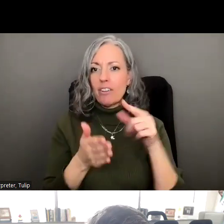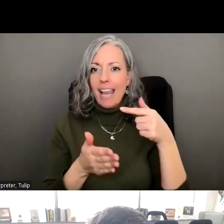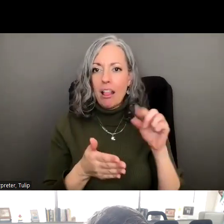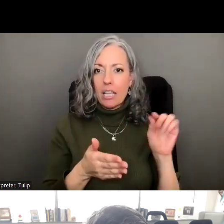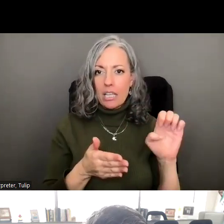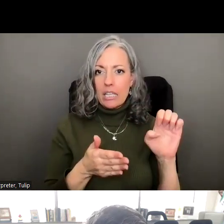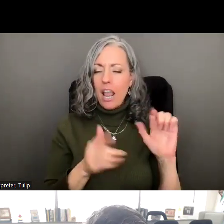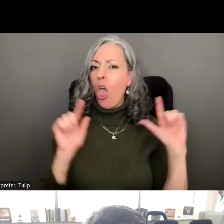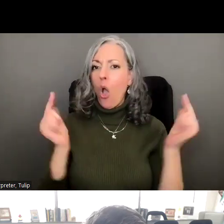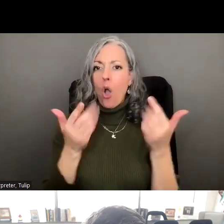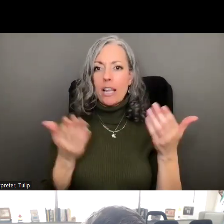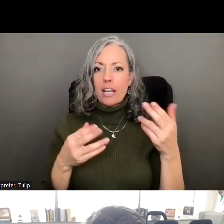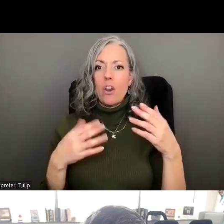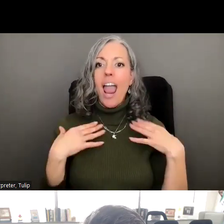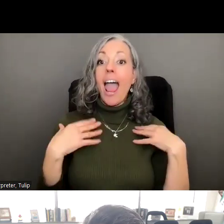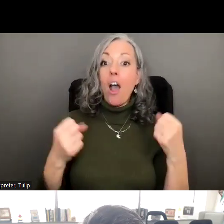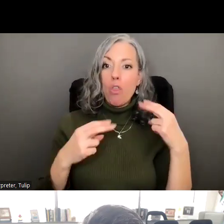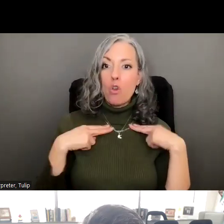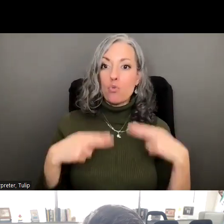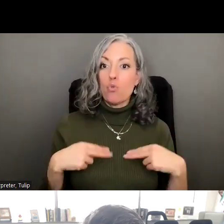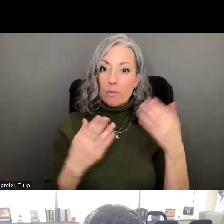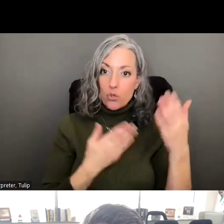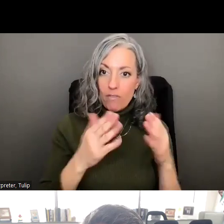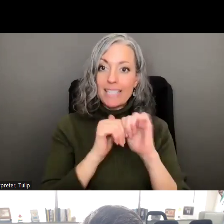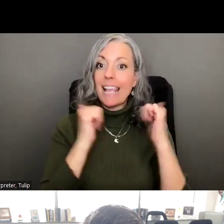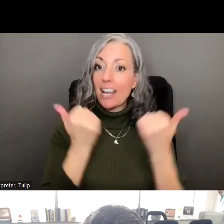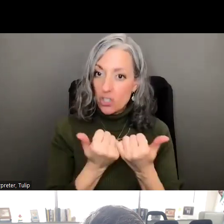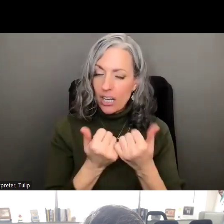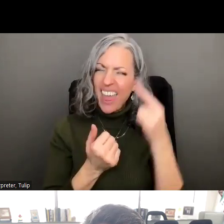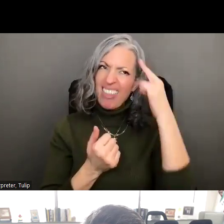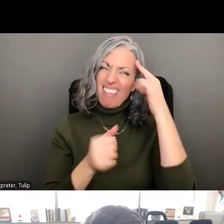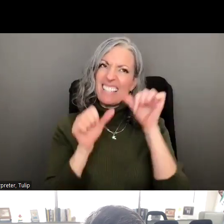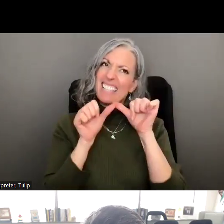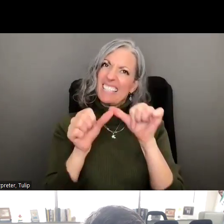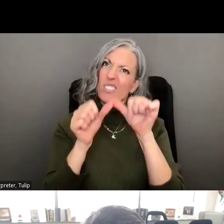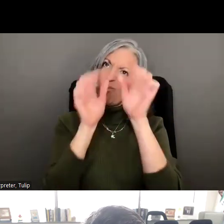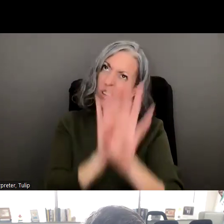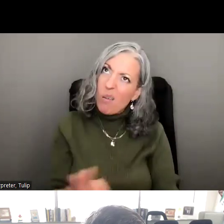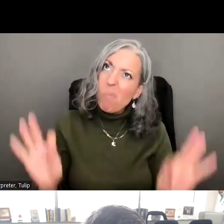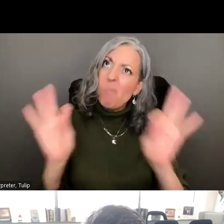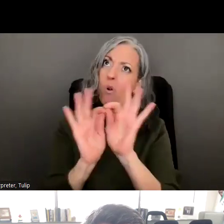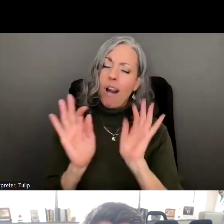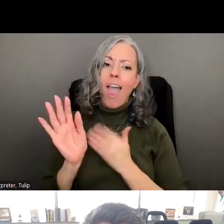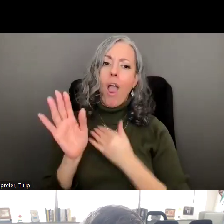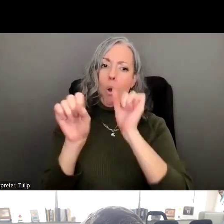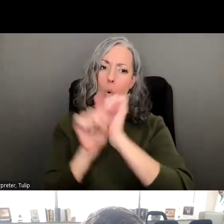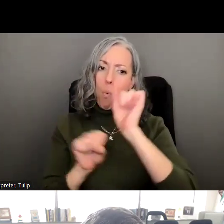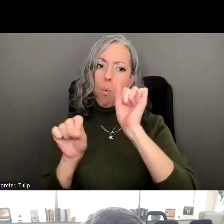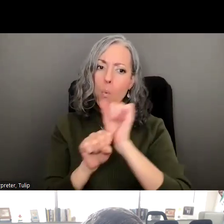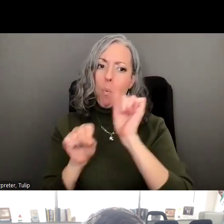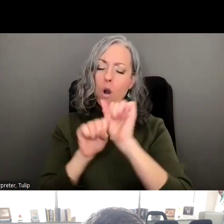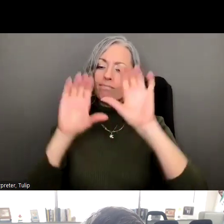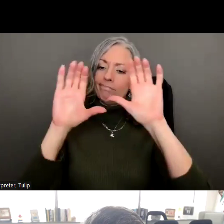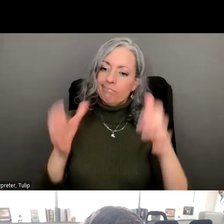Health and Human Services Agency, I think this is a continuation of the important work that we are doing